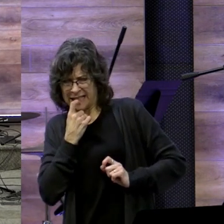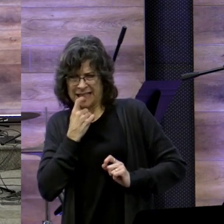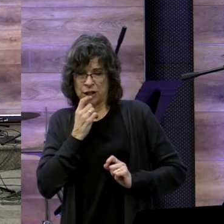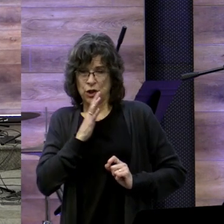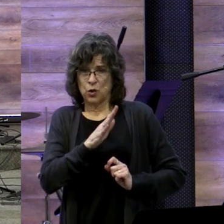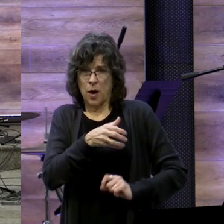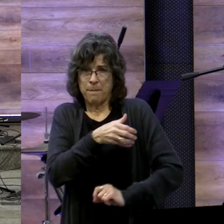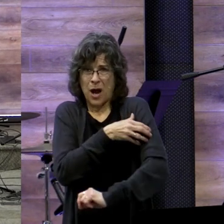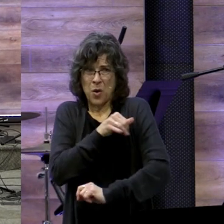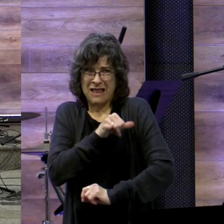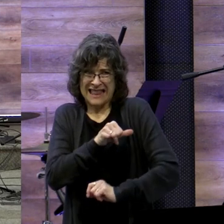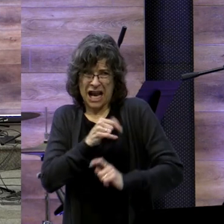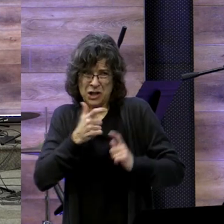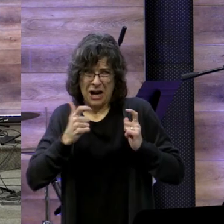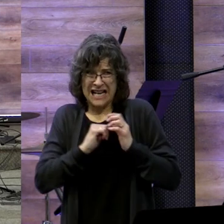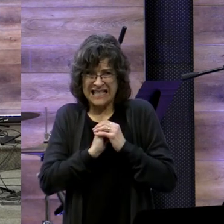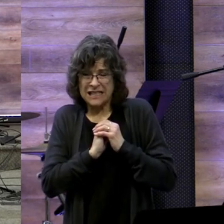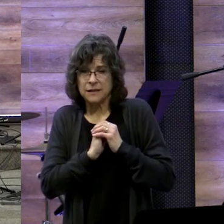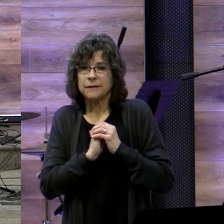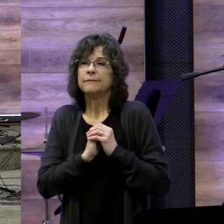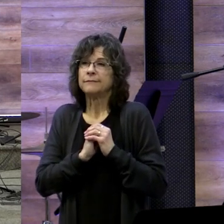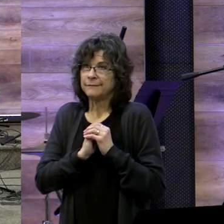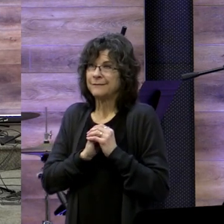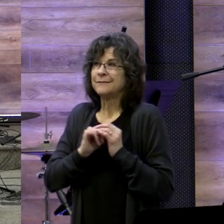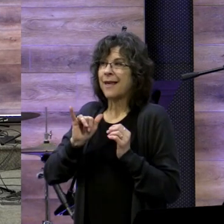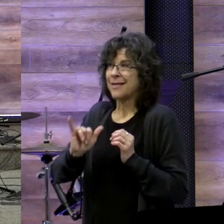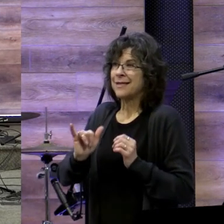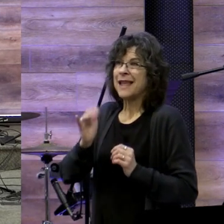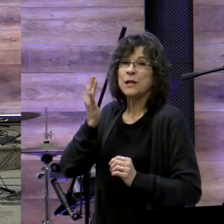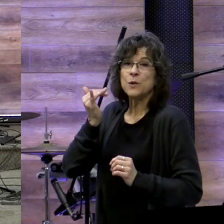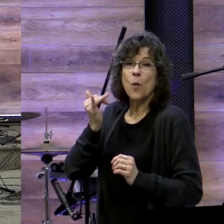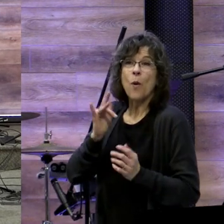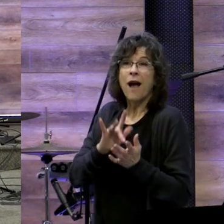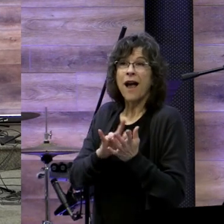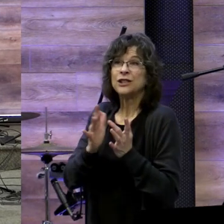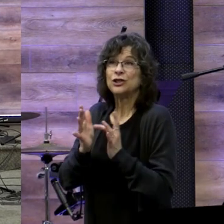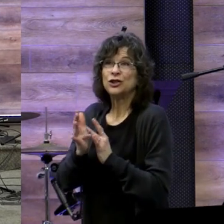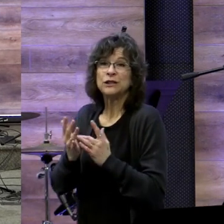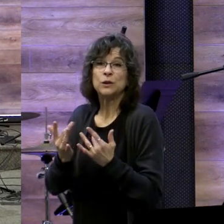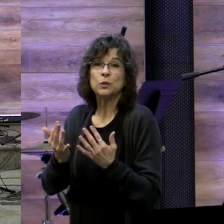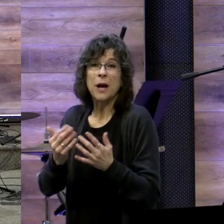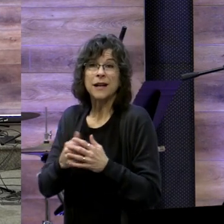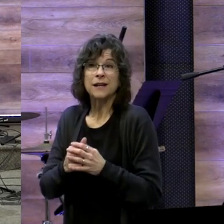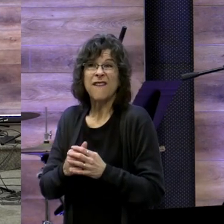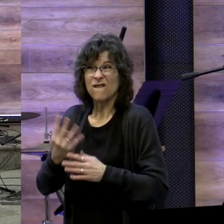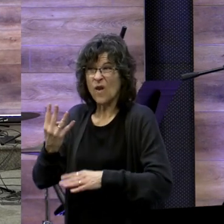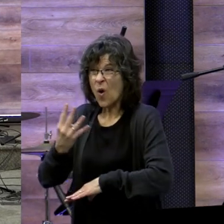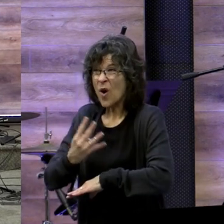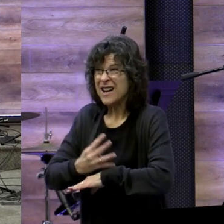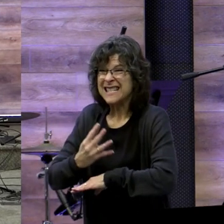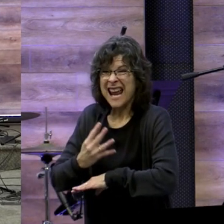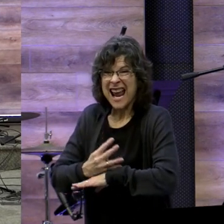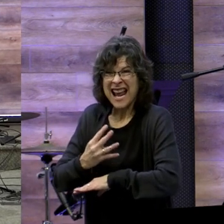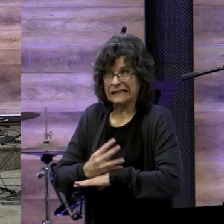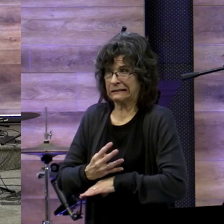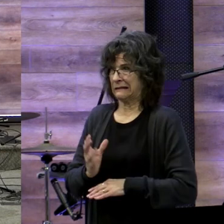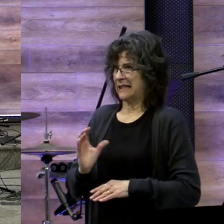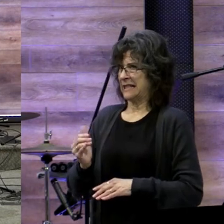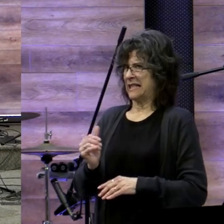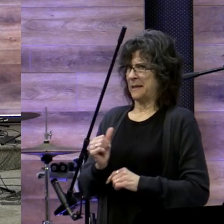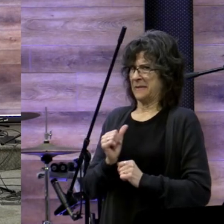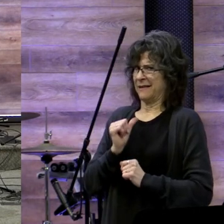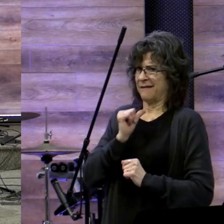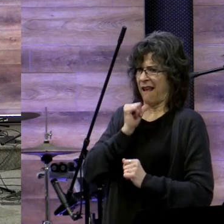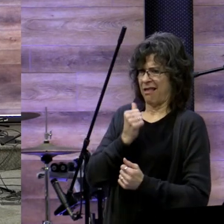Oh, it is. Why do you think Jesus waited until Lazarus had been dead for 4 days? Seems like a fairly unloving thing to